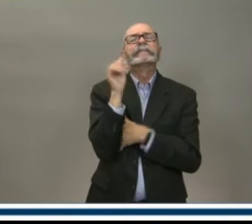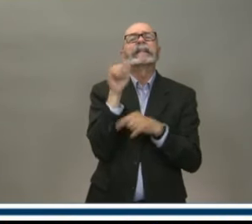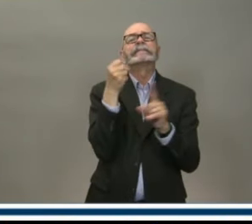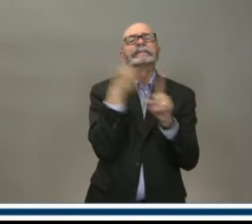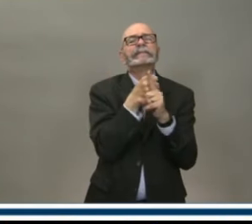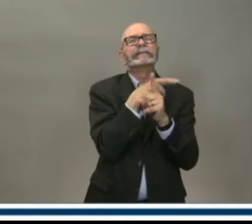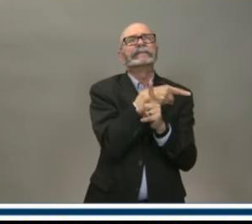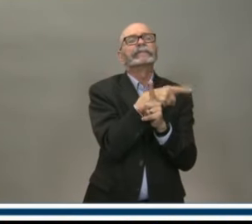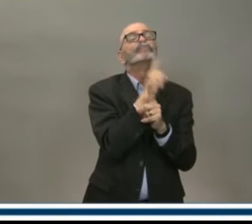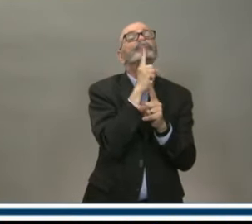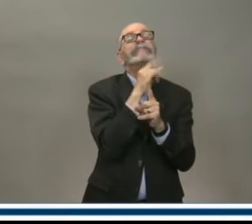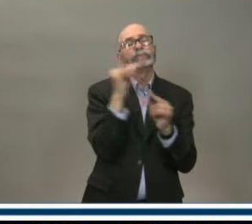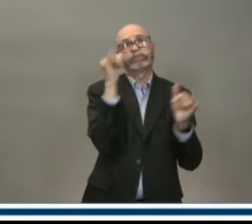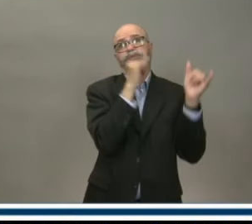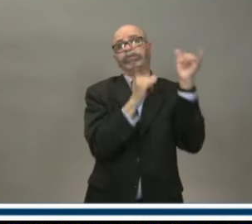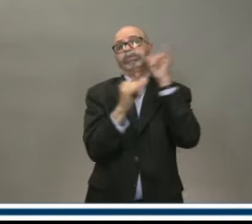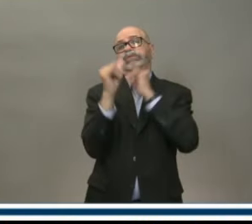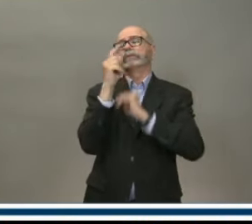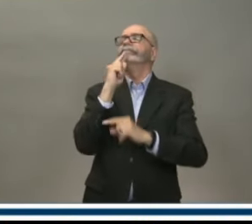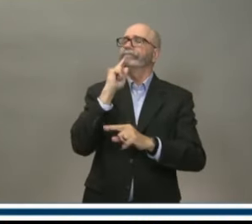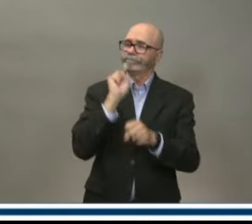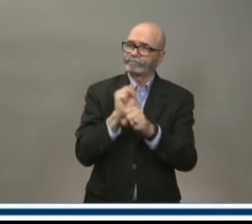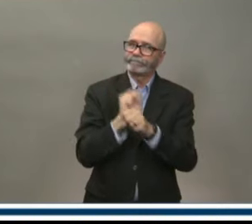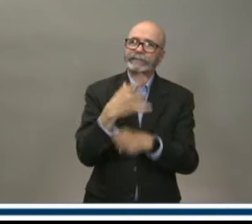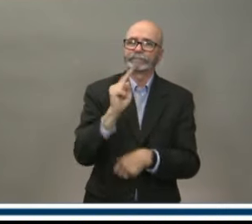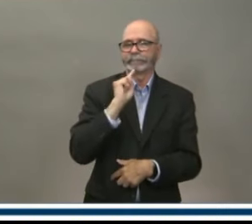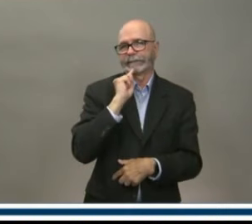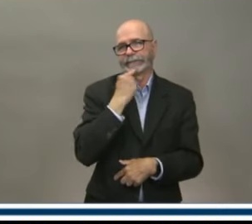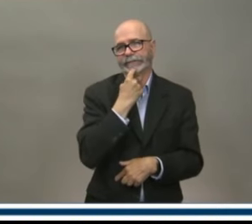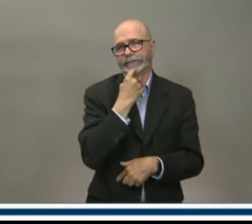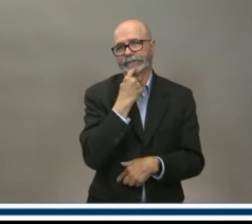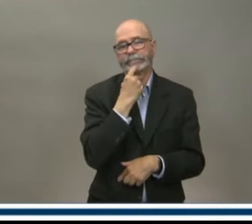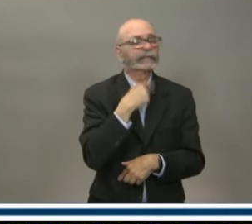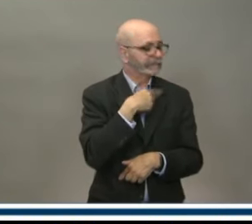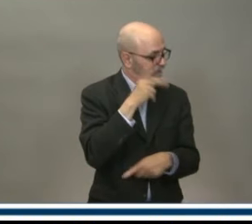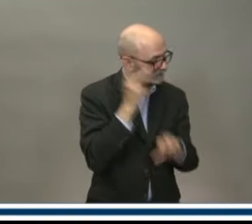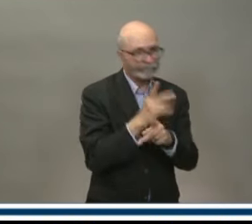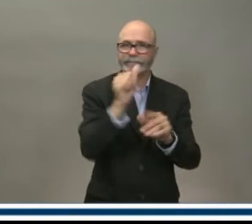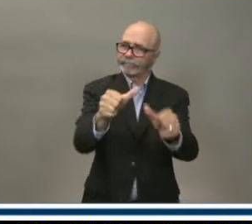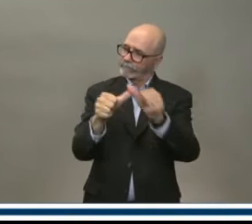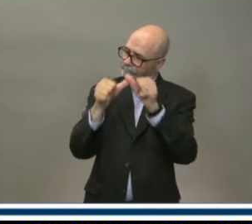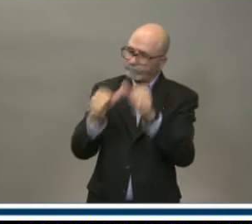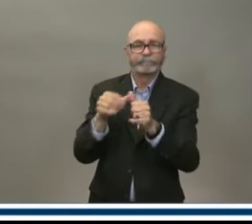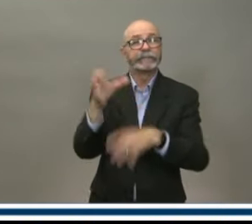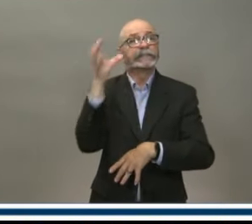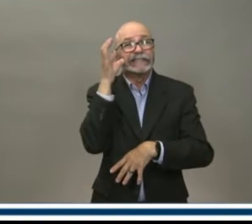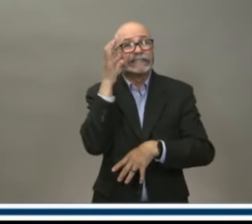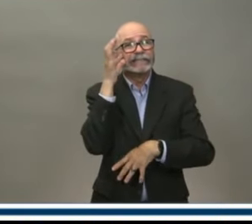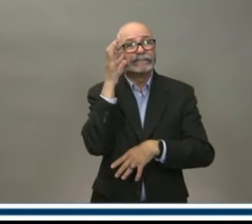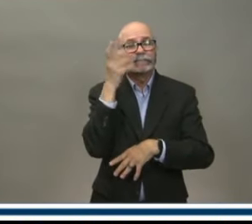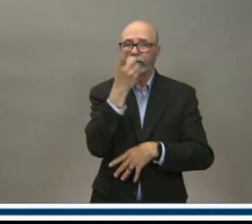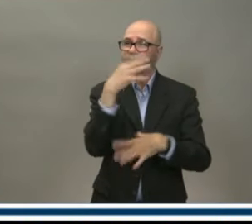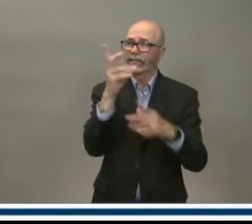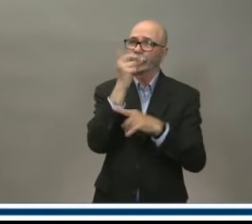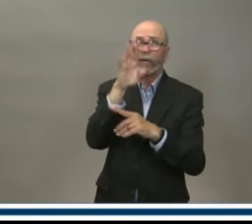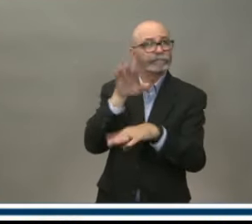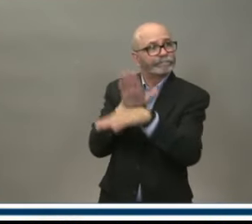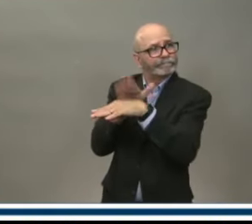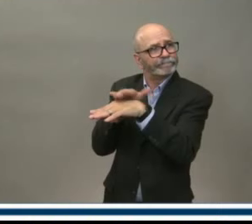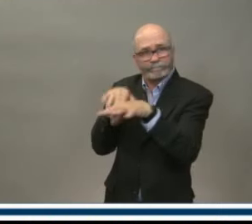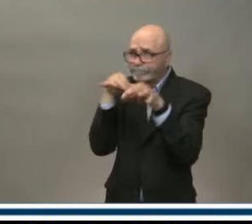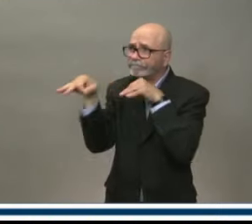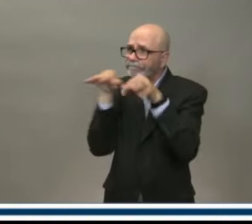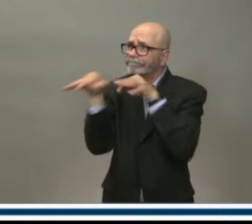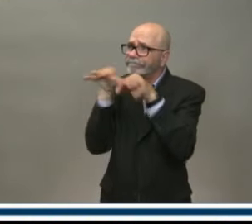and the or can be, and why we all have to continue to do what we're asking you to do, what you've been ordered to do under the public